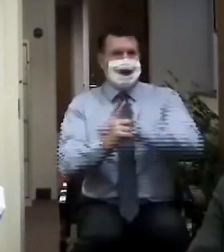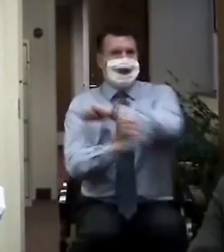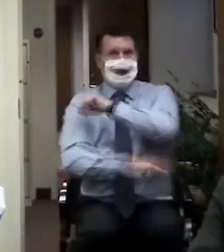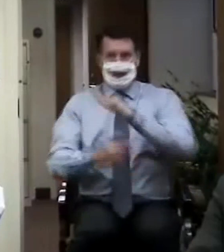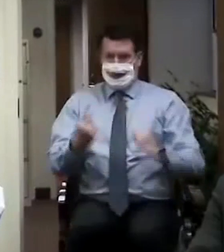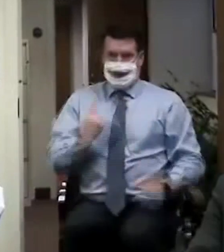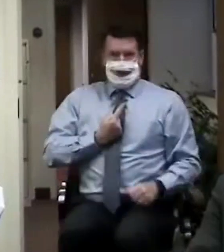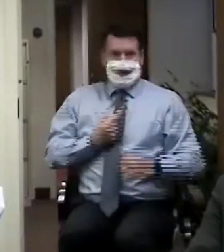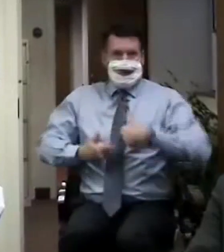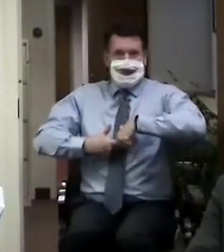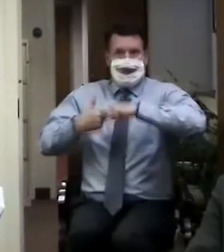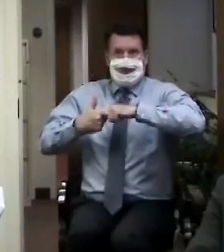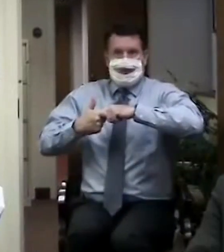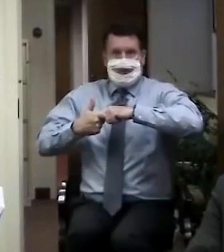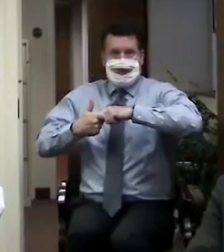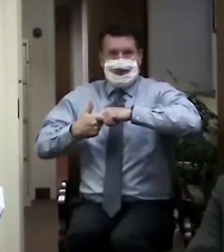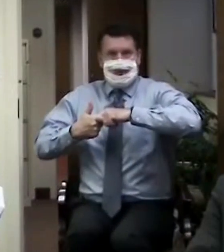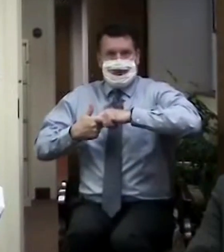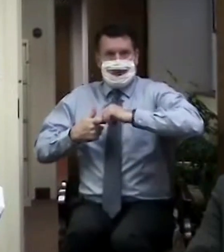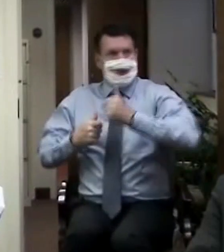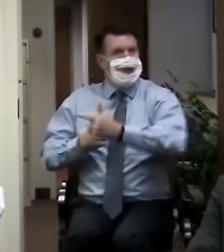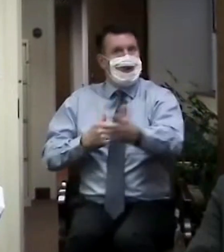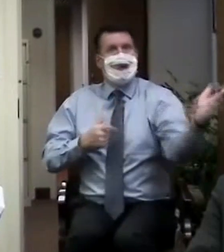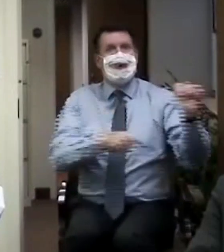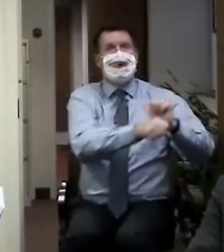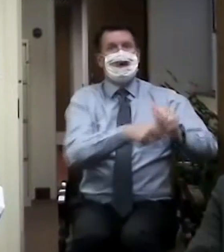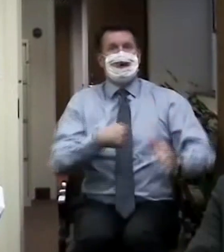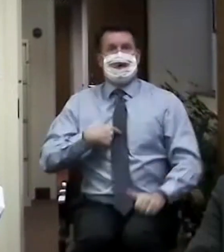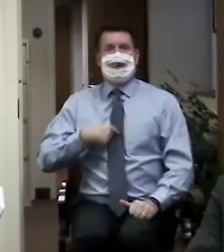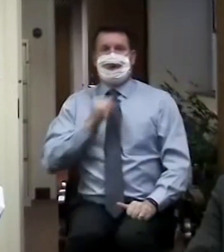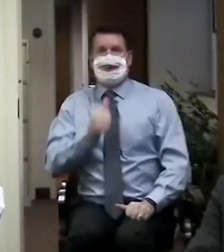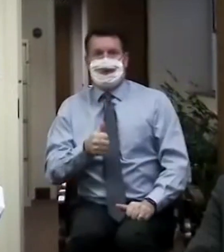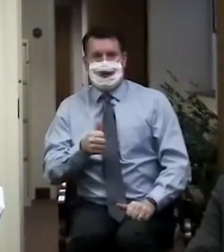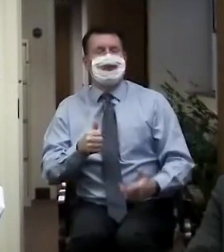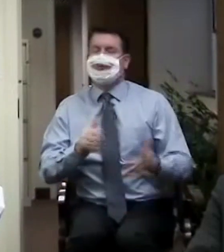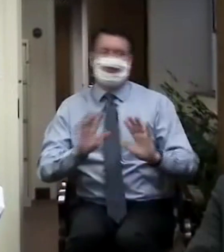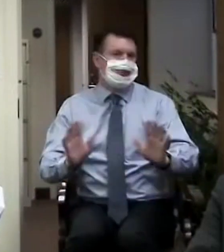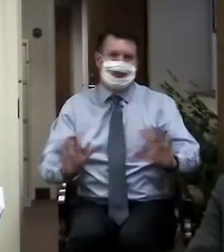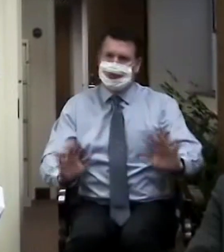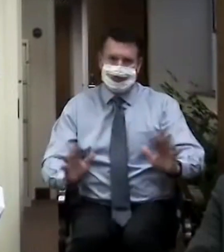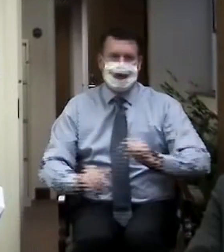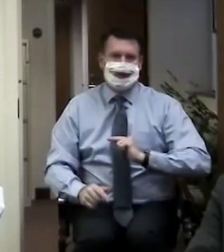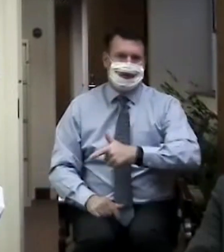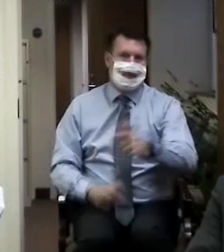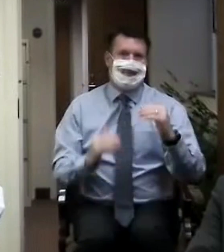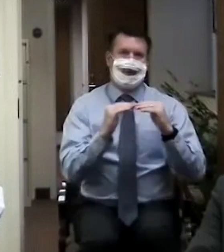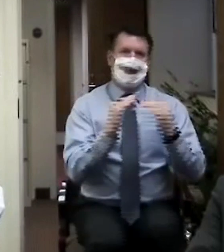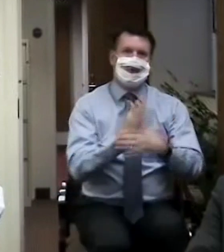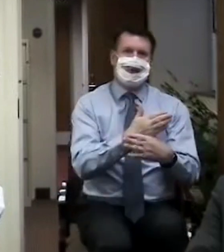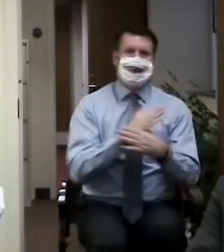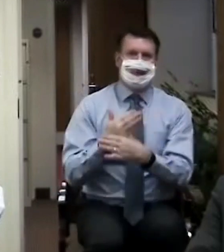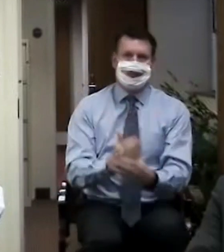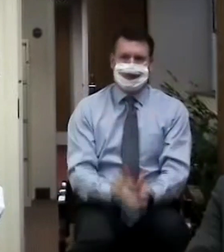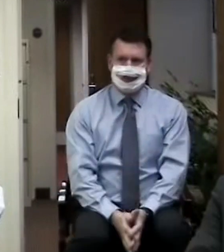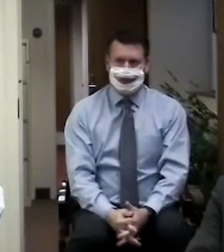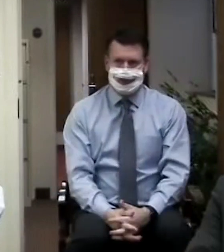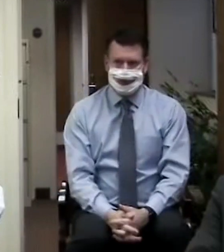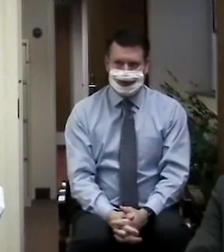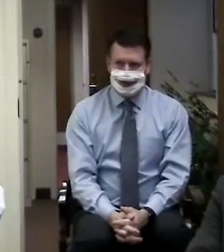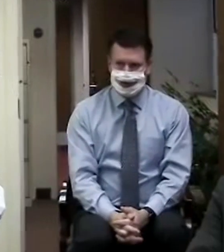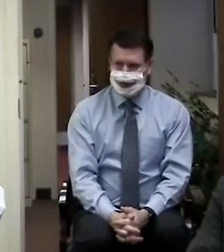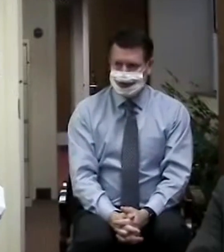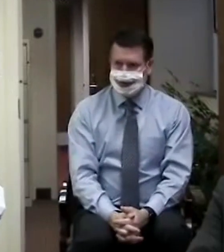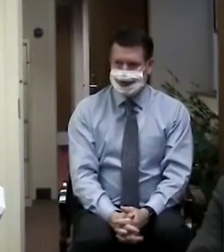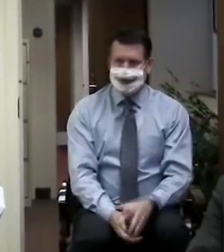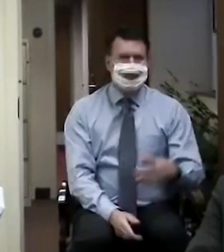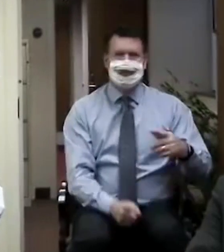Does that, Patty, do you want to ask a follow-up? It kind of doesn't answer. I guess I'm not really clear on this, and maybe Chip will sidebar on it. I